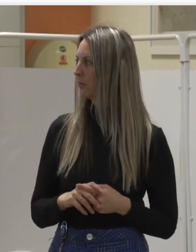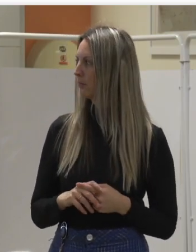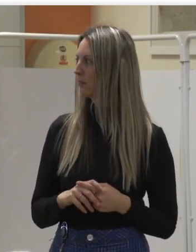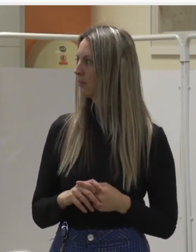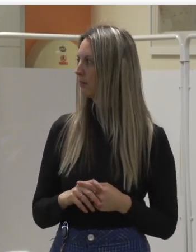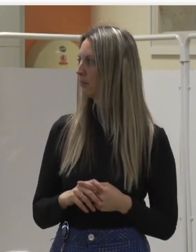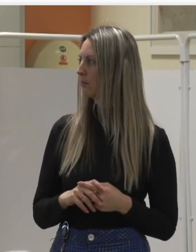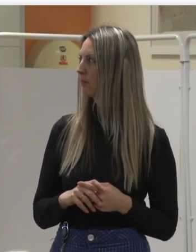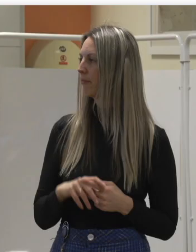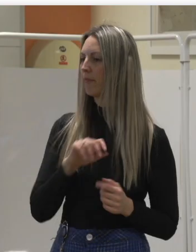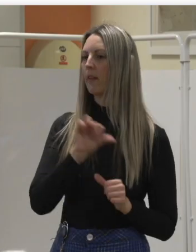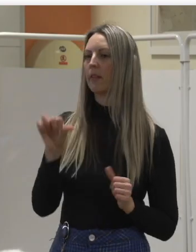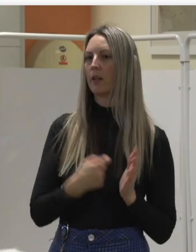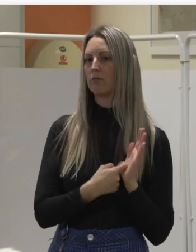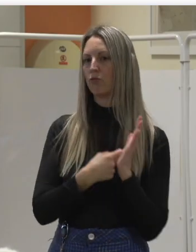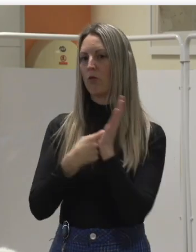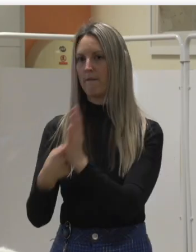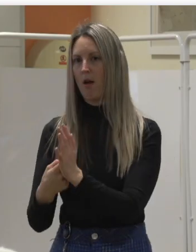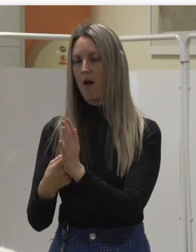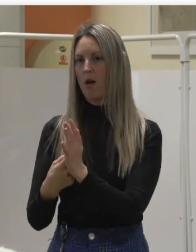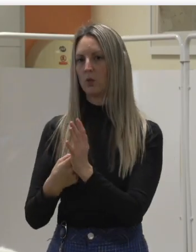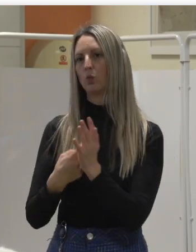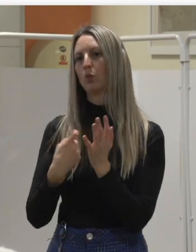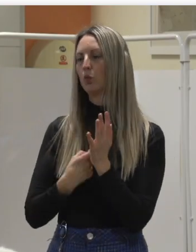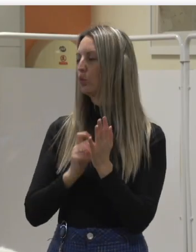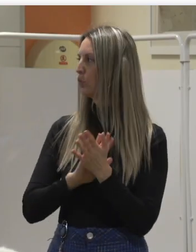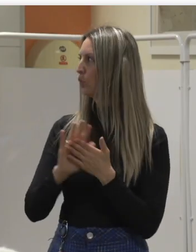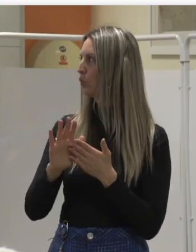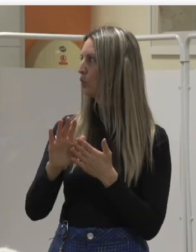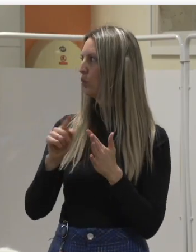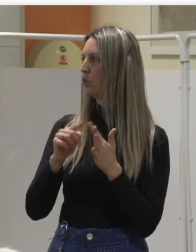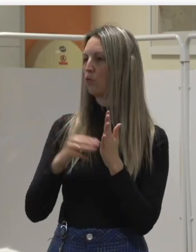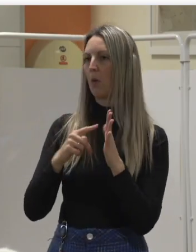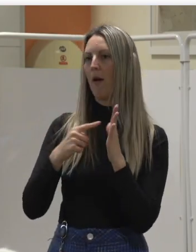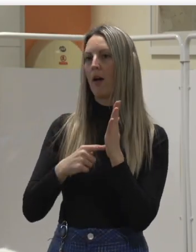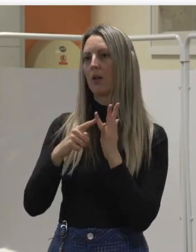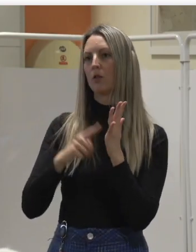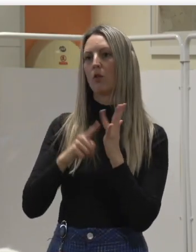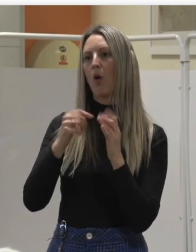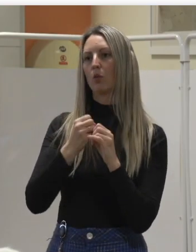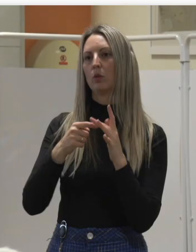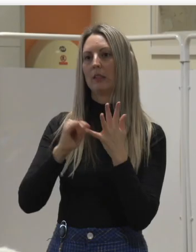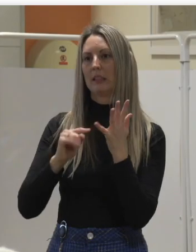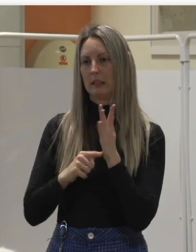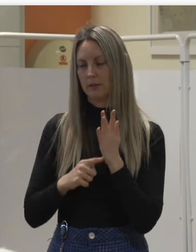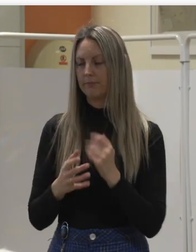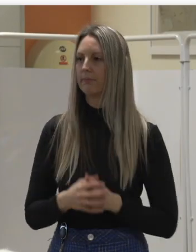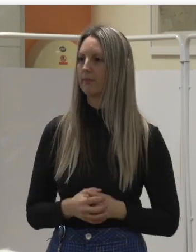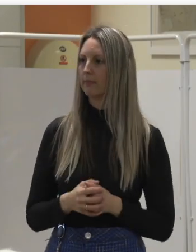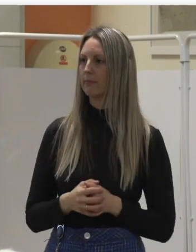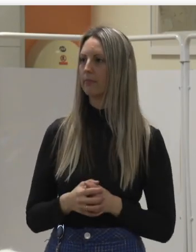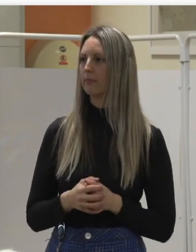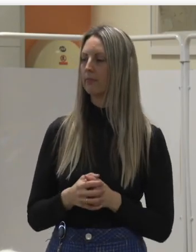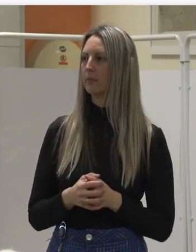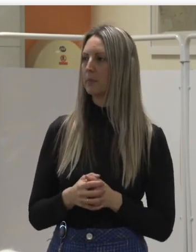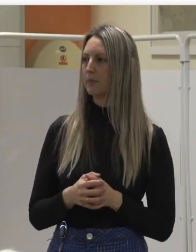of the referrals which come to us are from general practitioners. So, or they may be able to make a diagnosis, but somebody may be